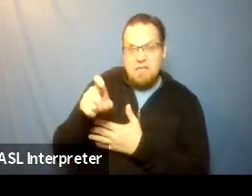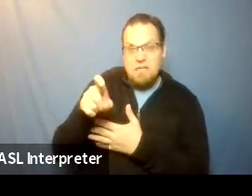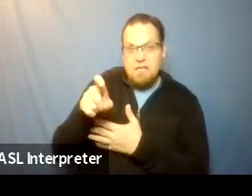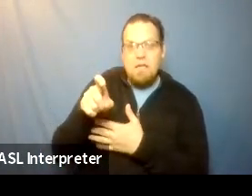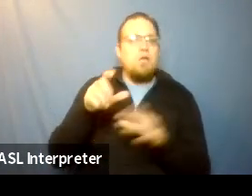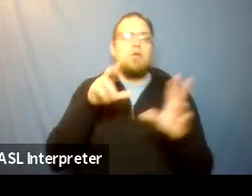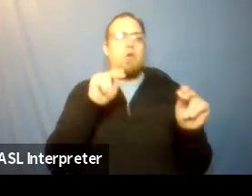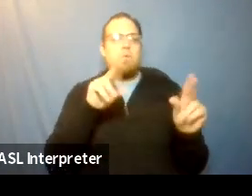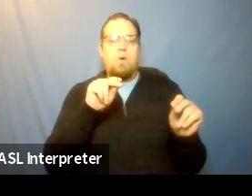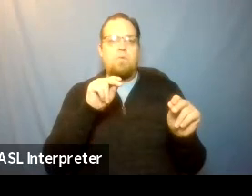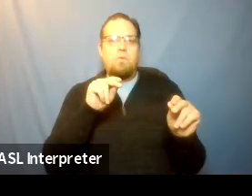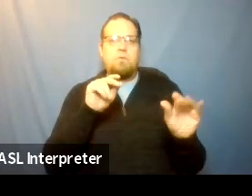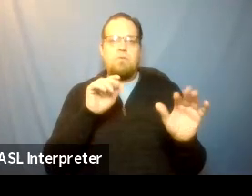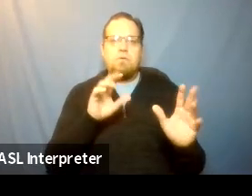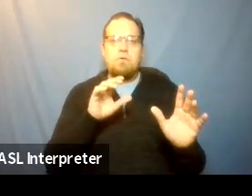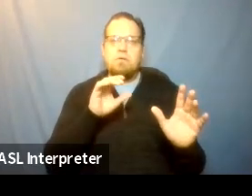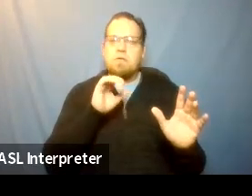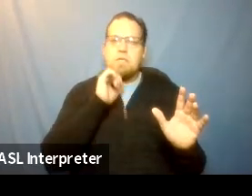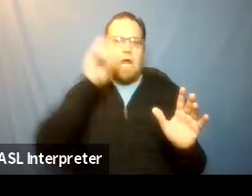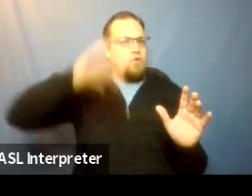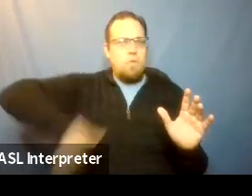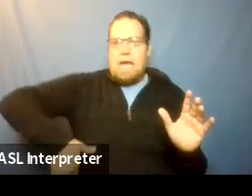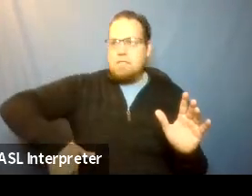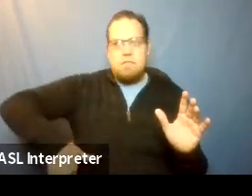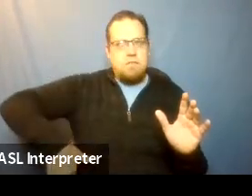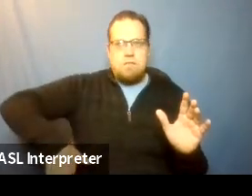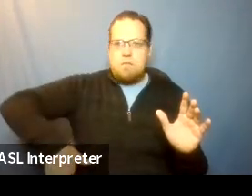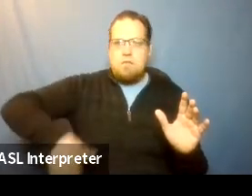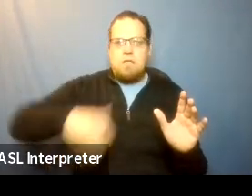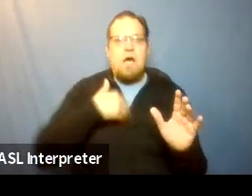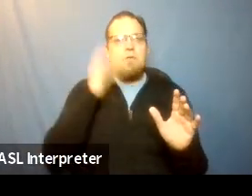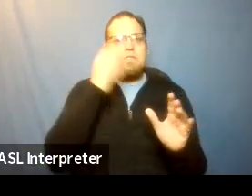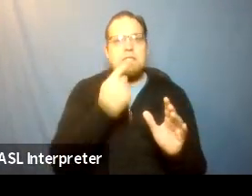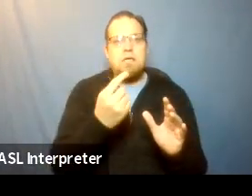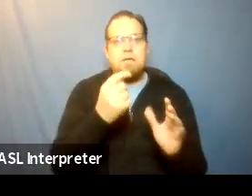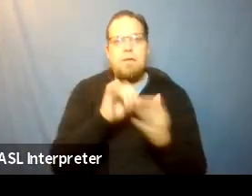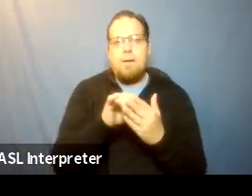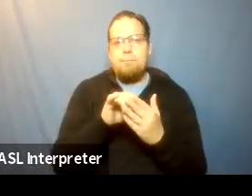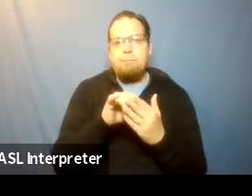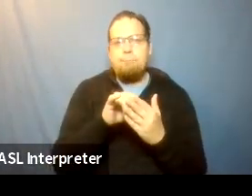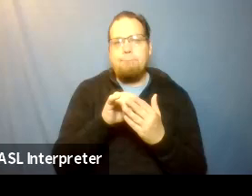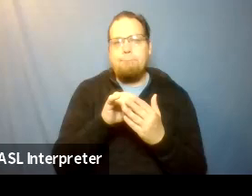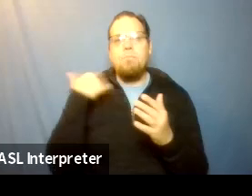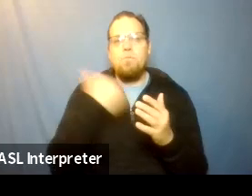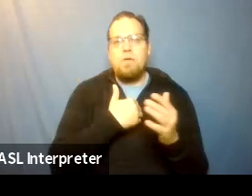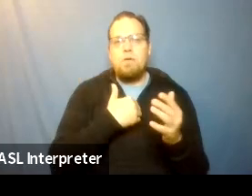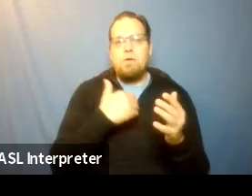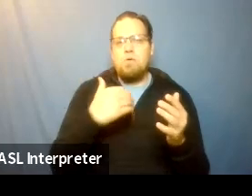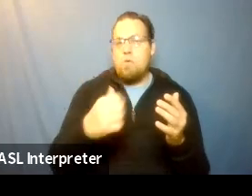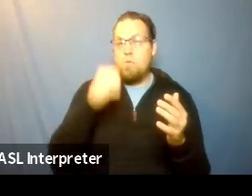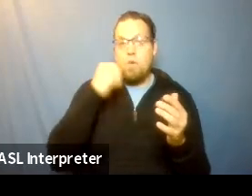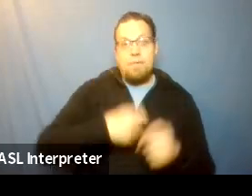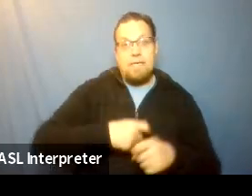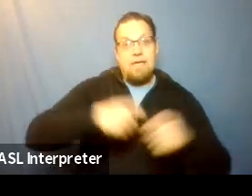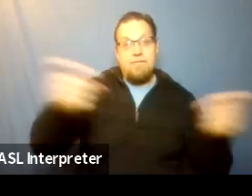No, it's not. No, it's not too late. I would just say that we will not be